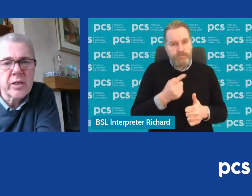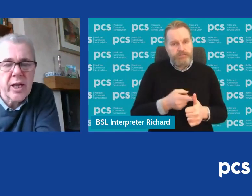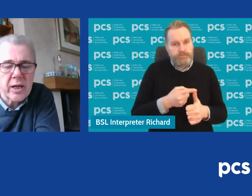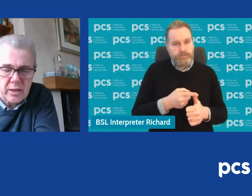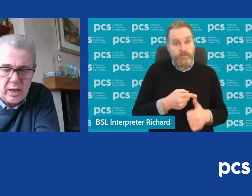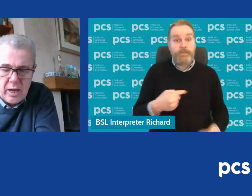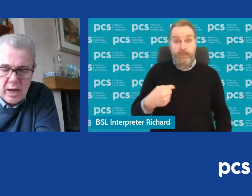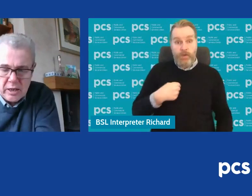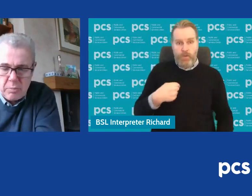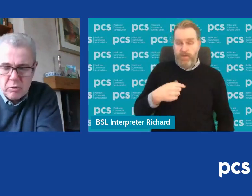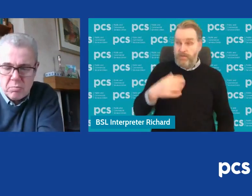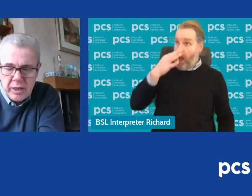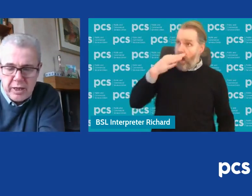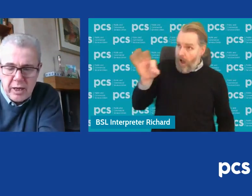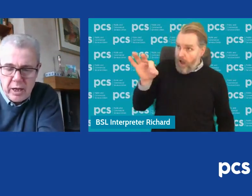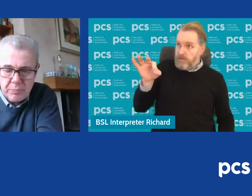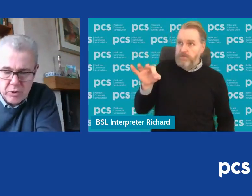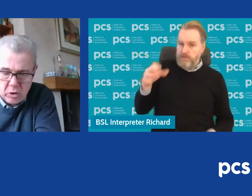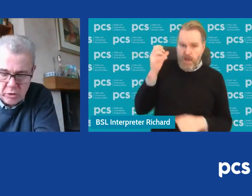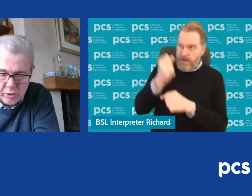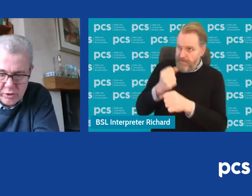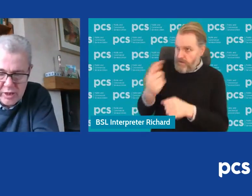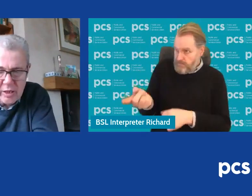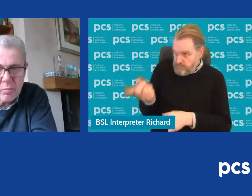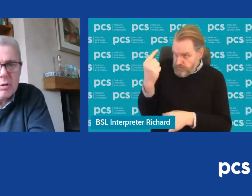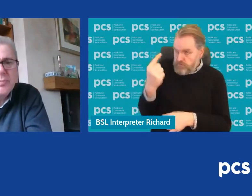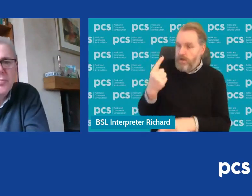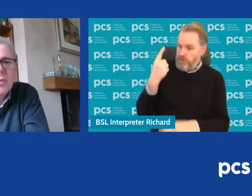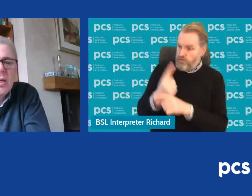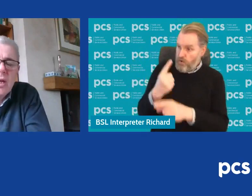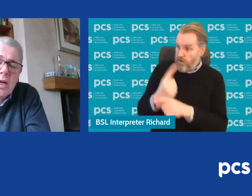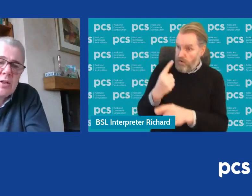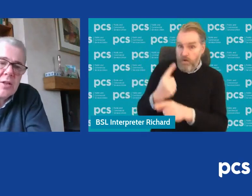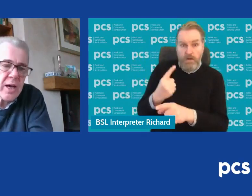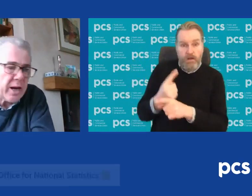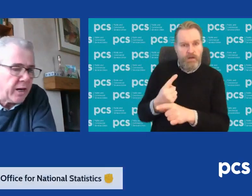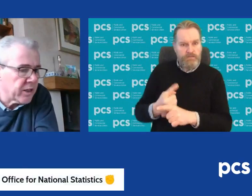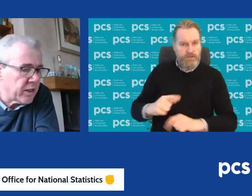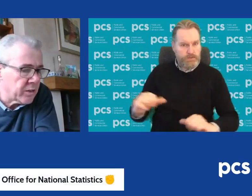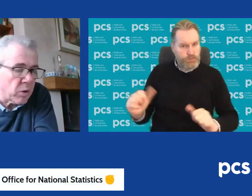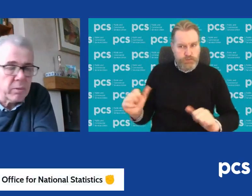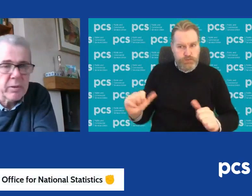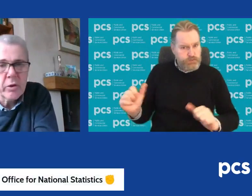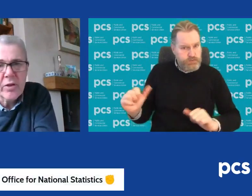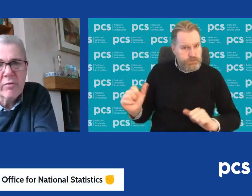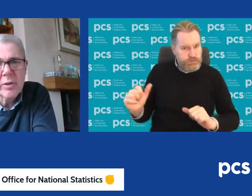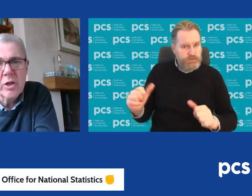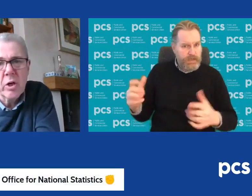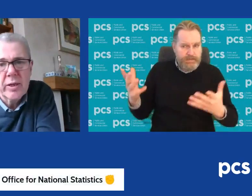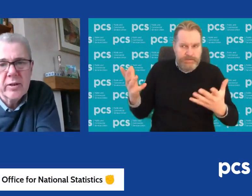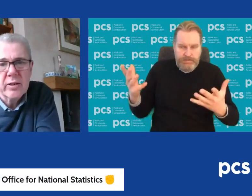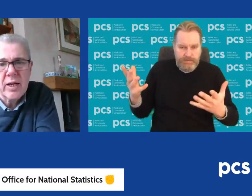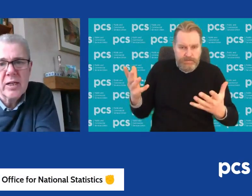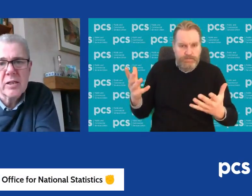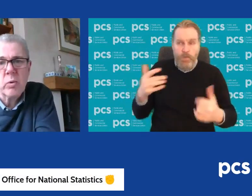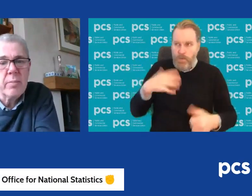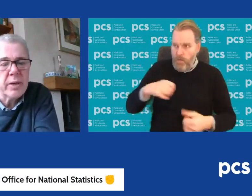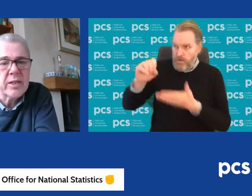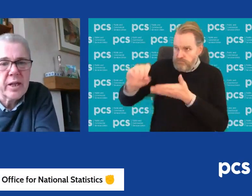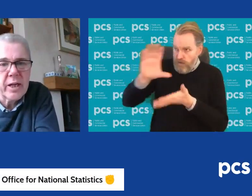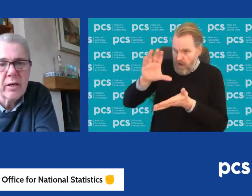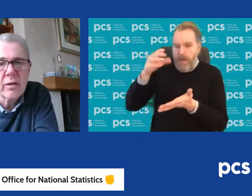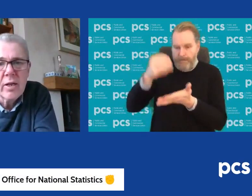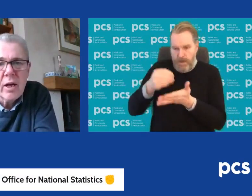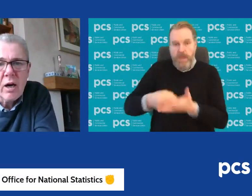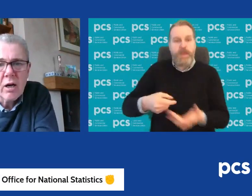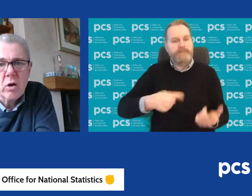we're going to get and to put money on the table. And to that end, it is probably worth everybody knowing that as we're